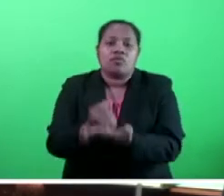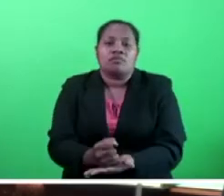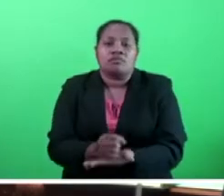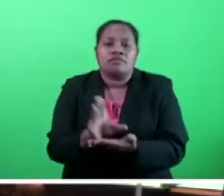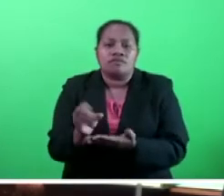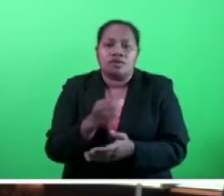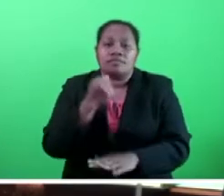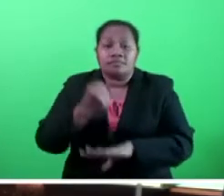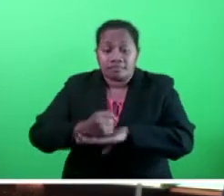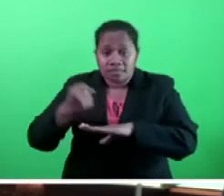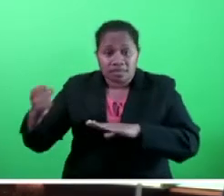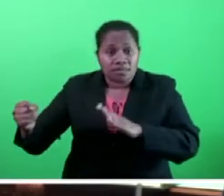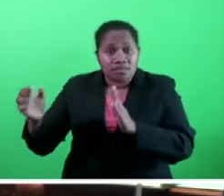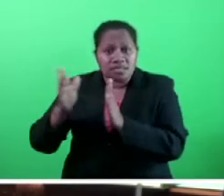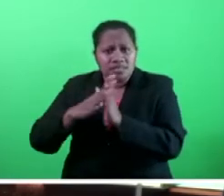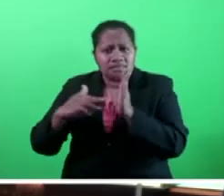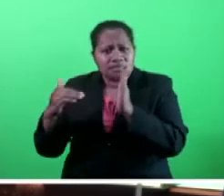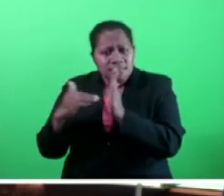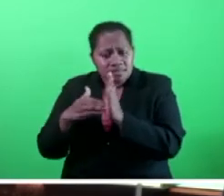government